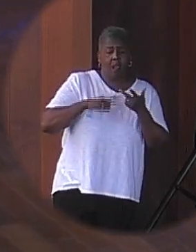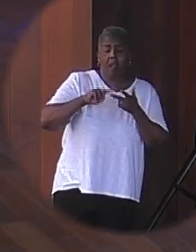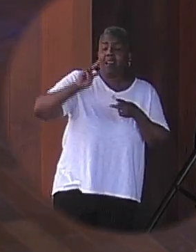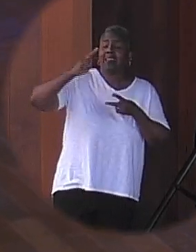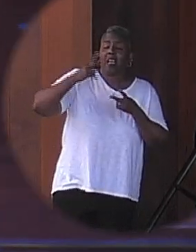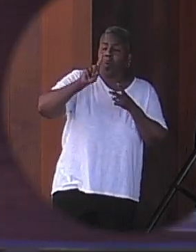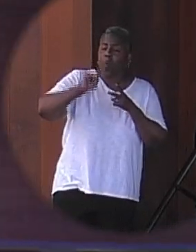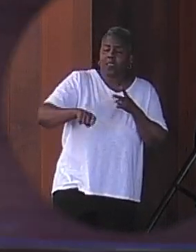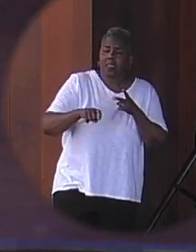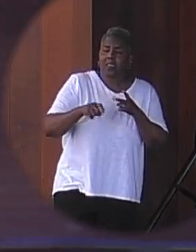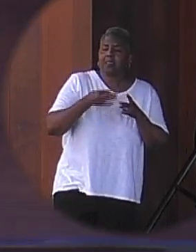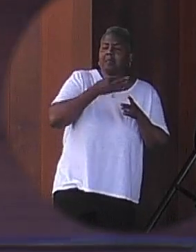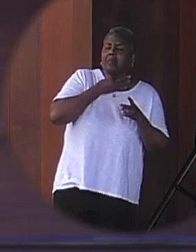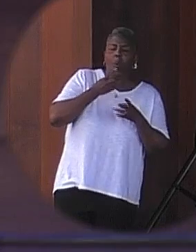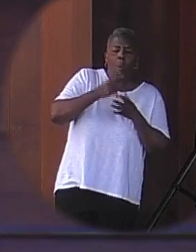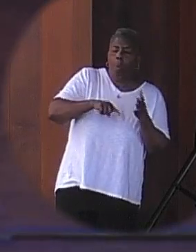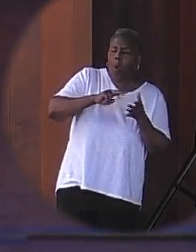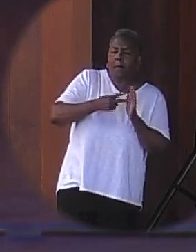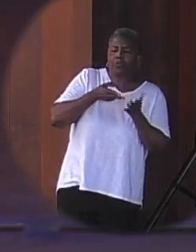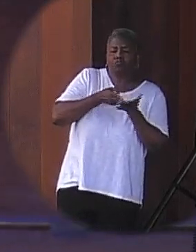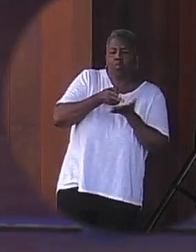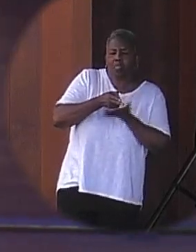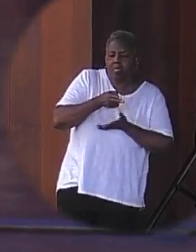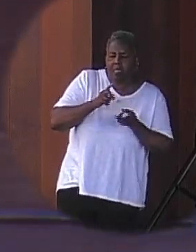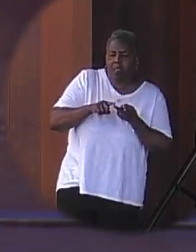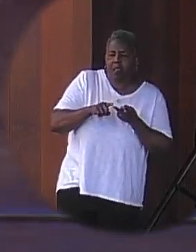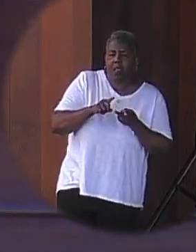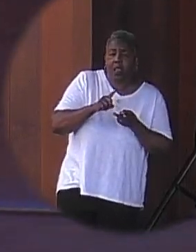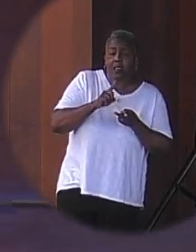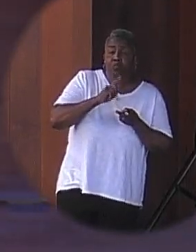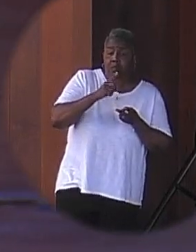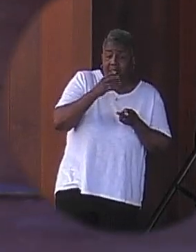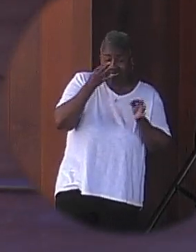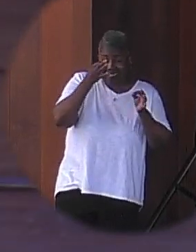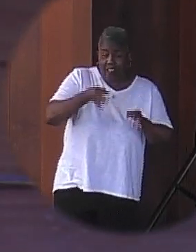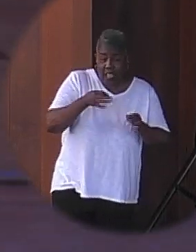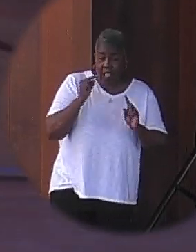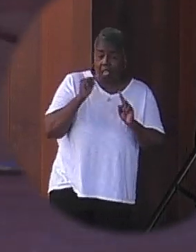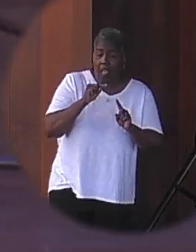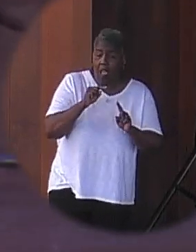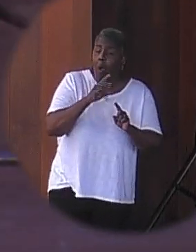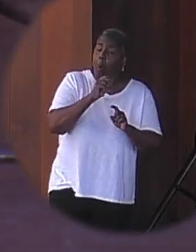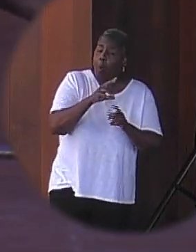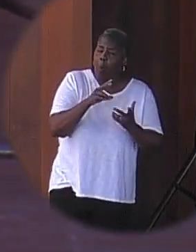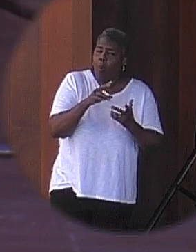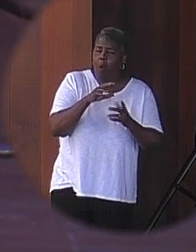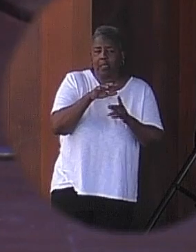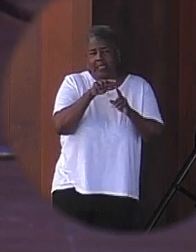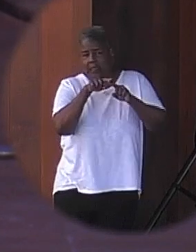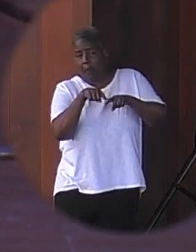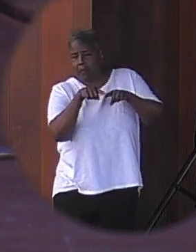Pilate then wonders in the second question, what is truth? Is truth really absolute? Or is truth